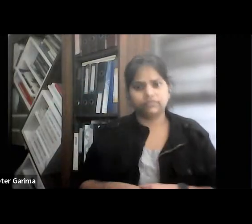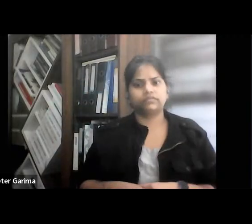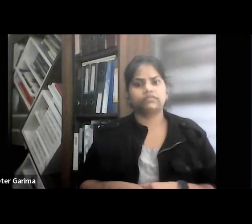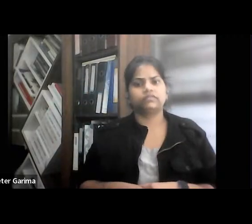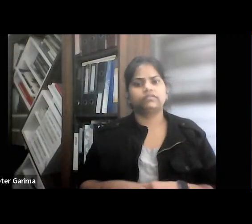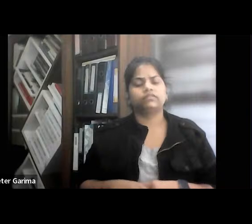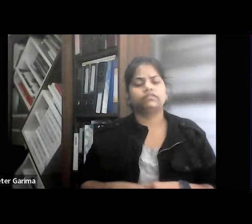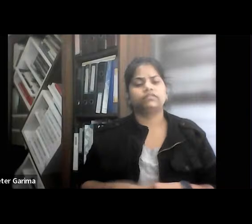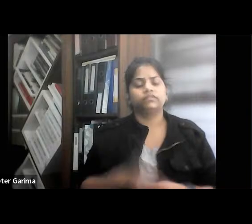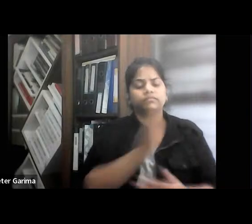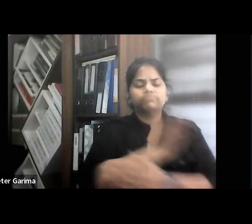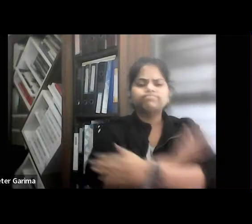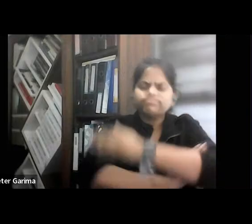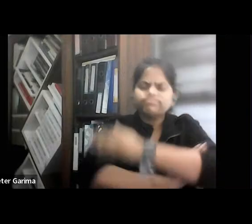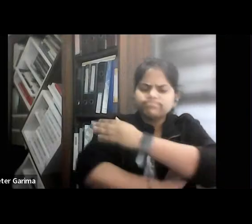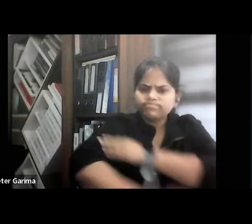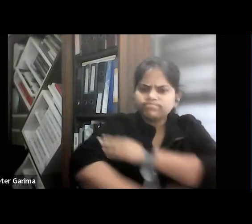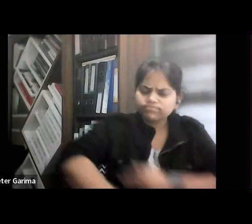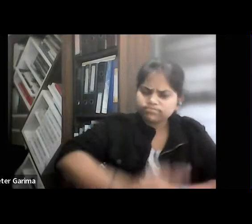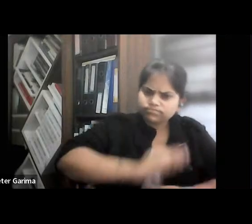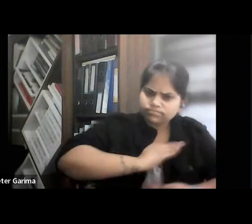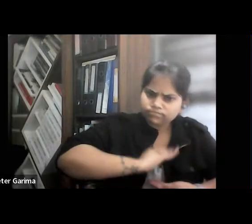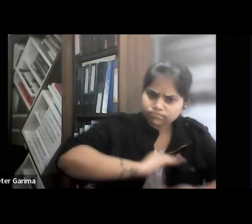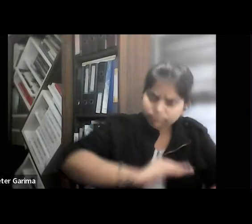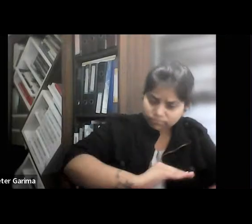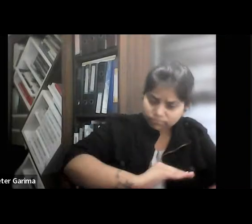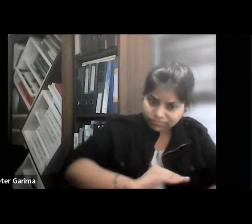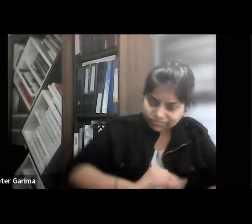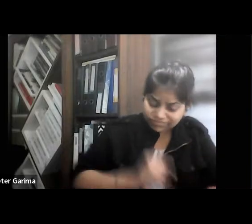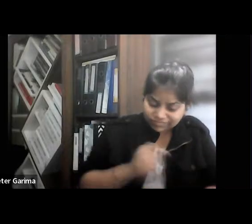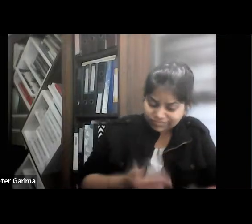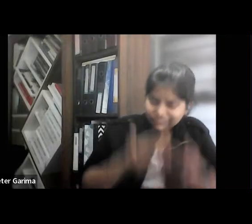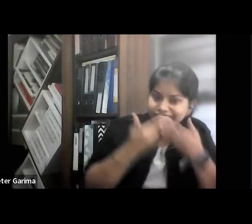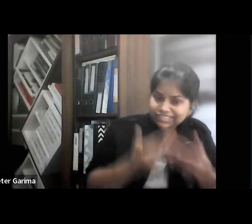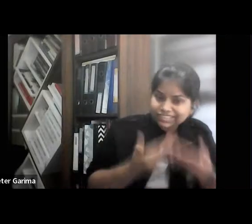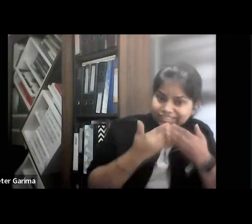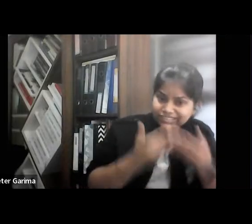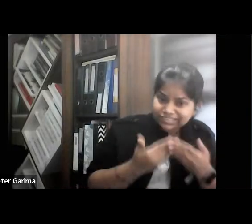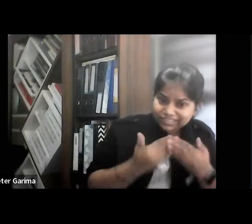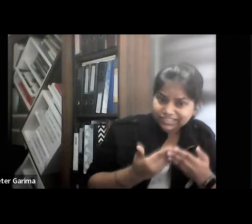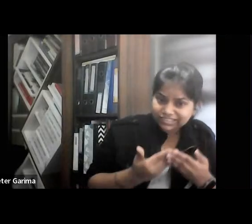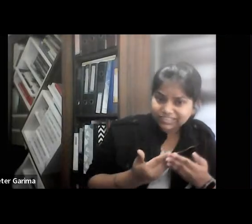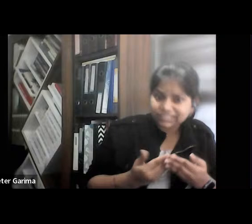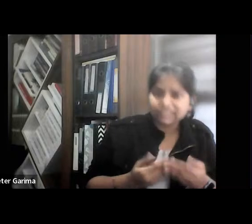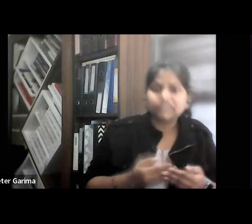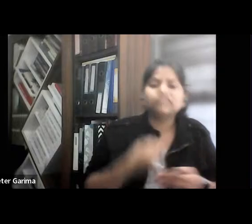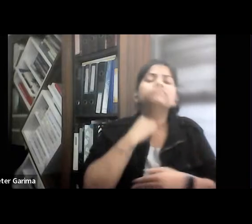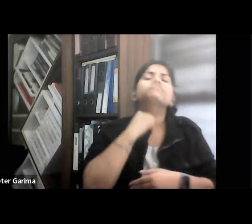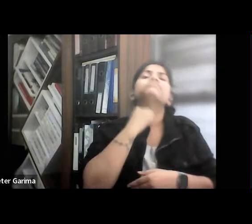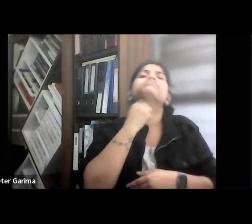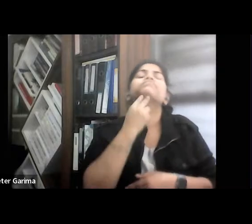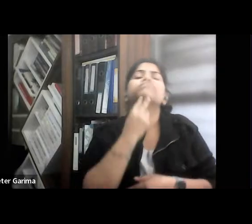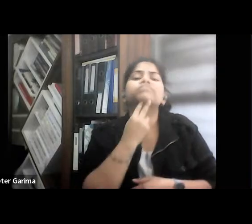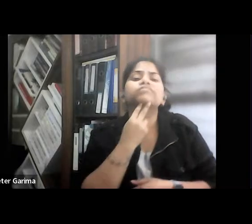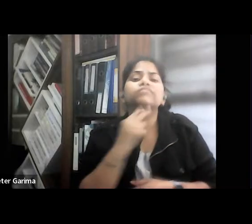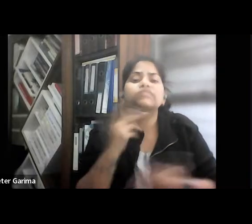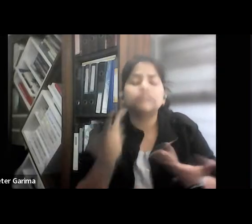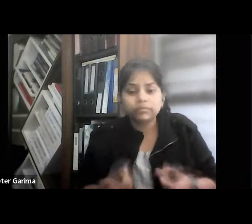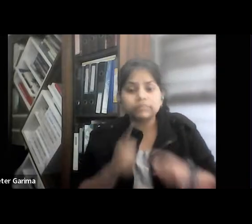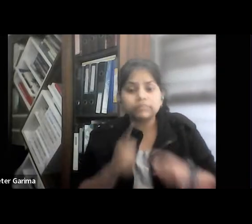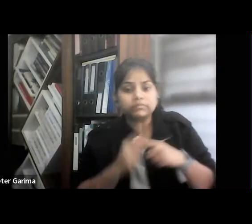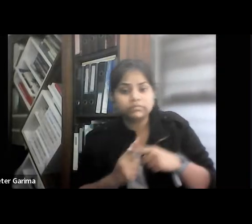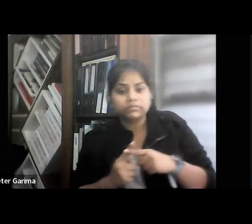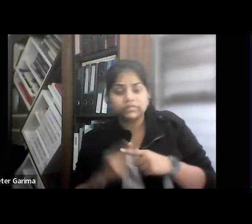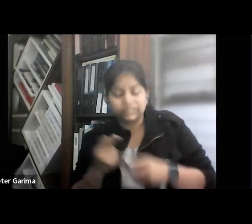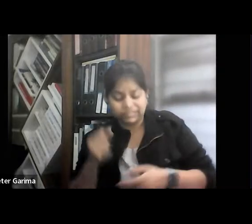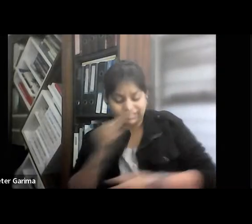Disabled Children's Childhood Studies places the voices and concerns of the disabled